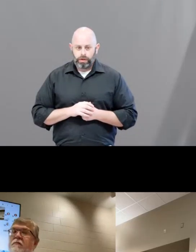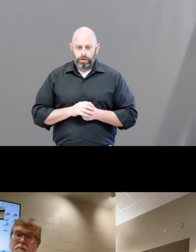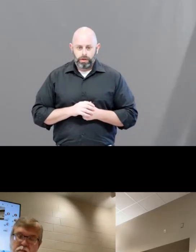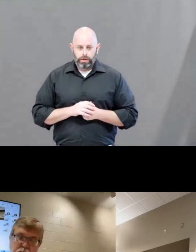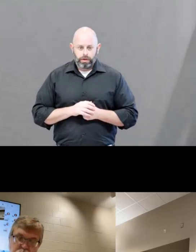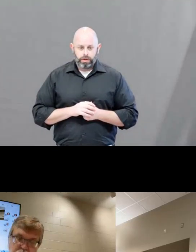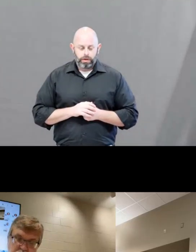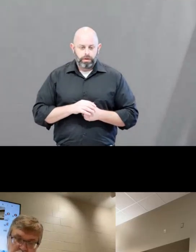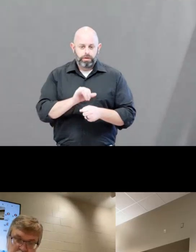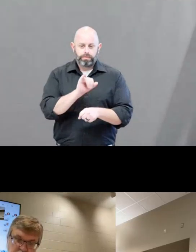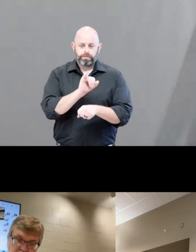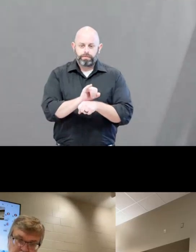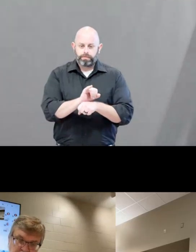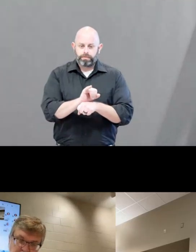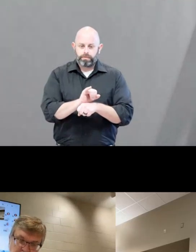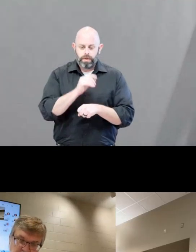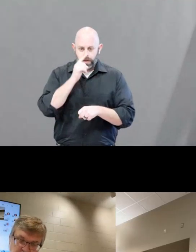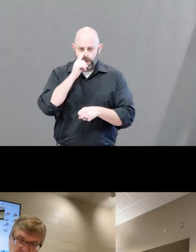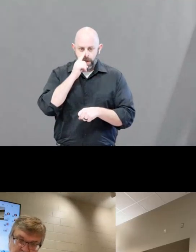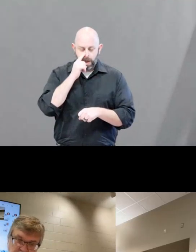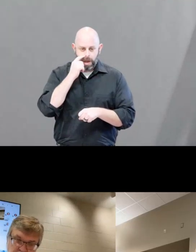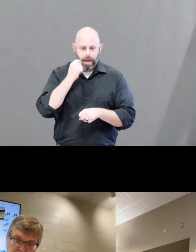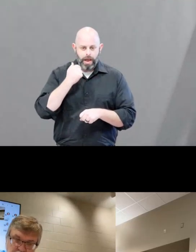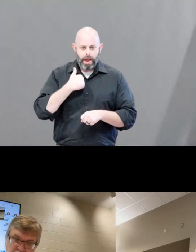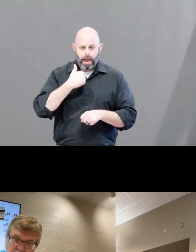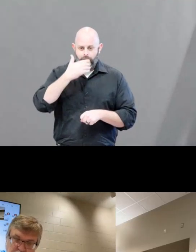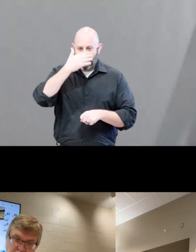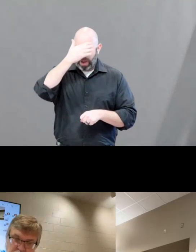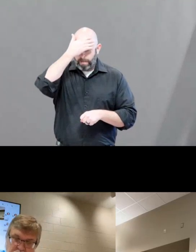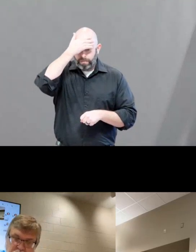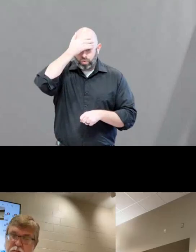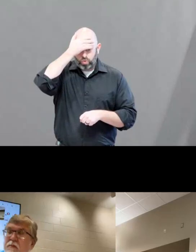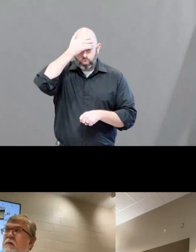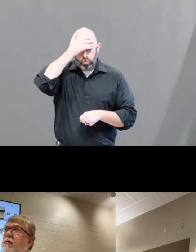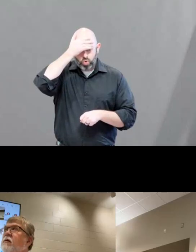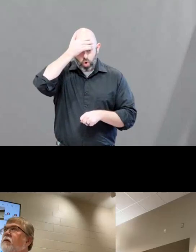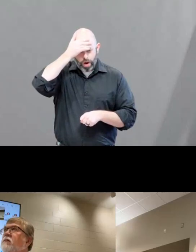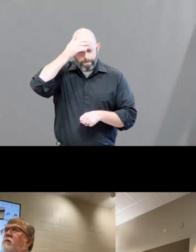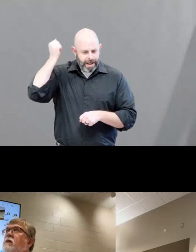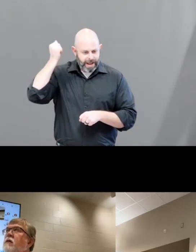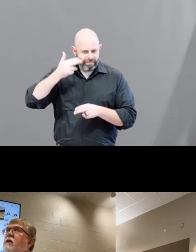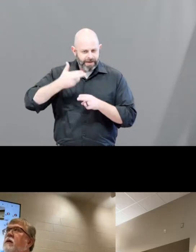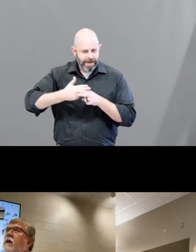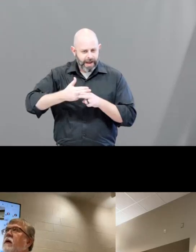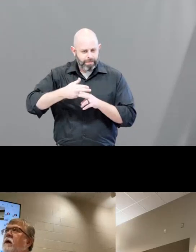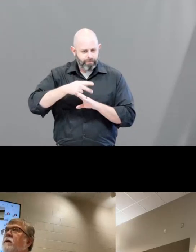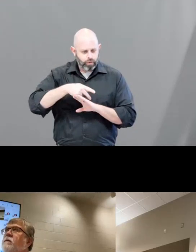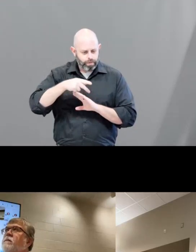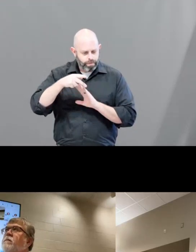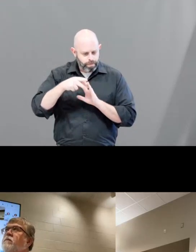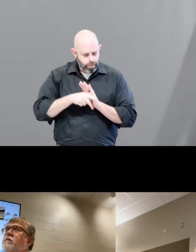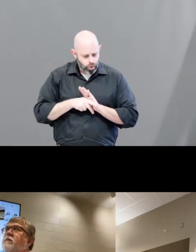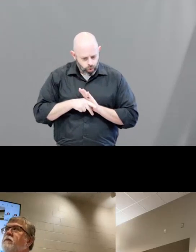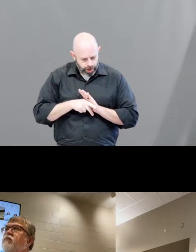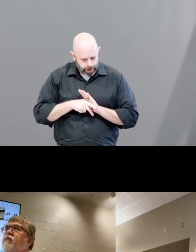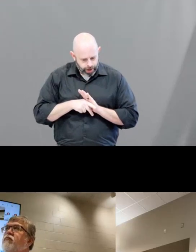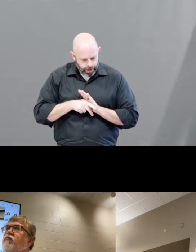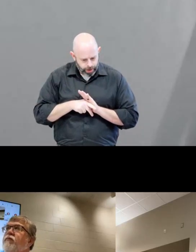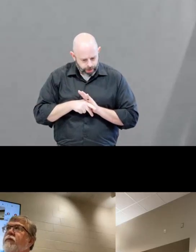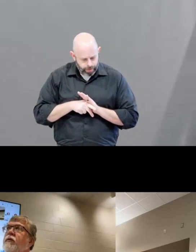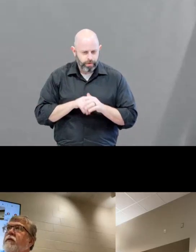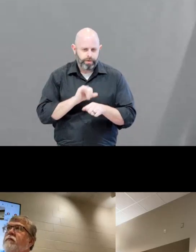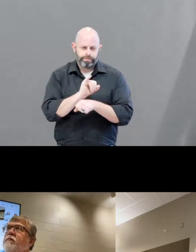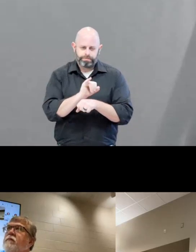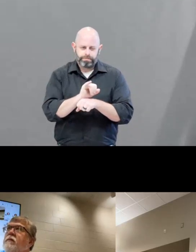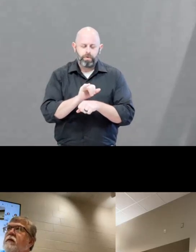And I'm drawing a blank on the name of the program. But one of